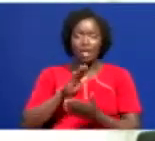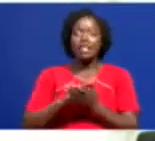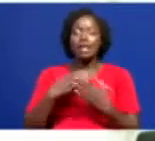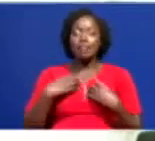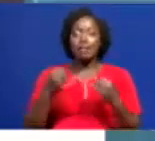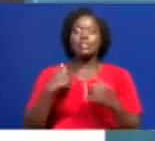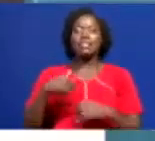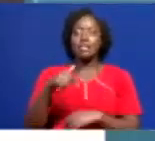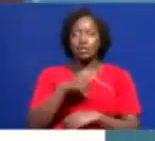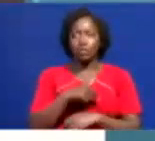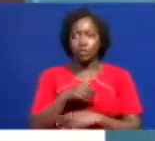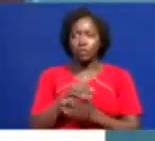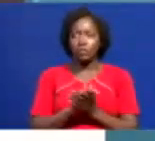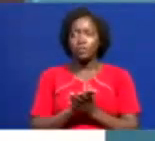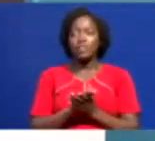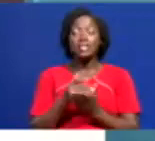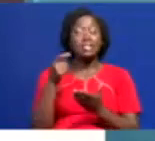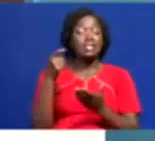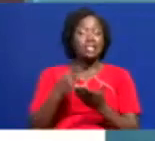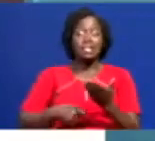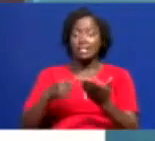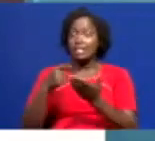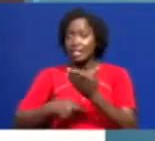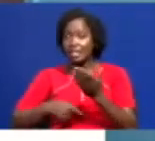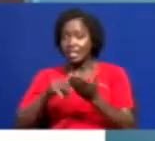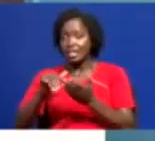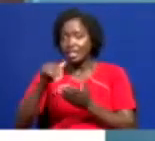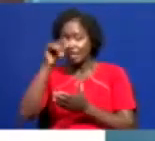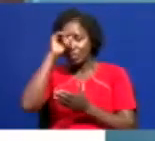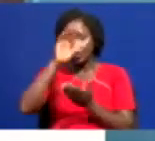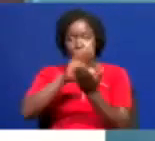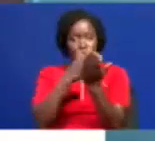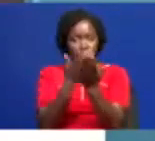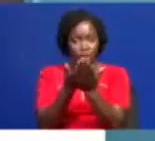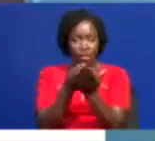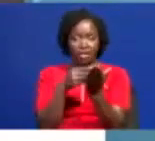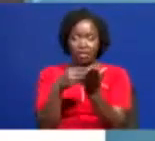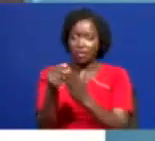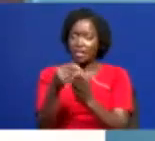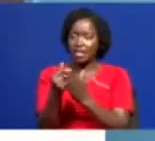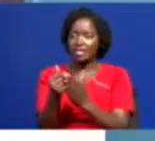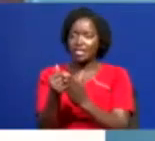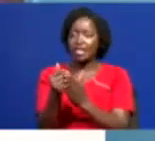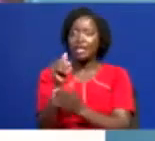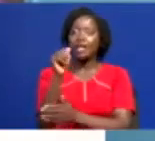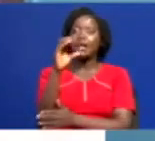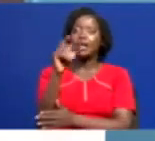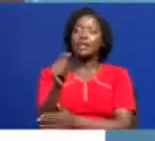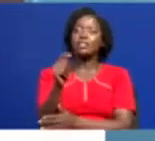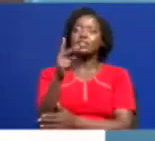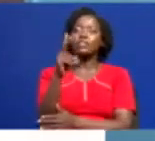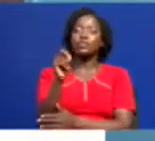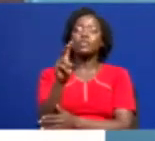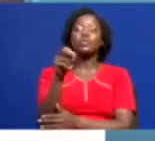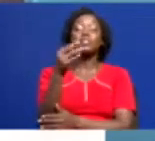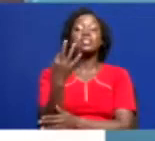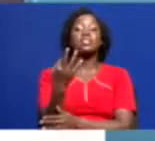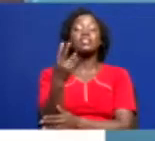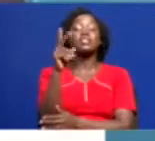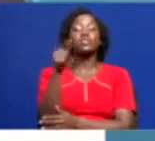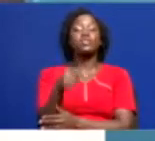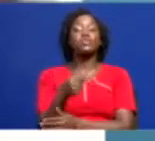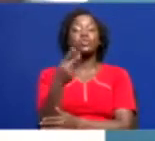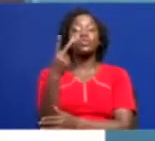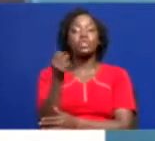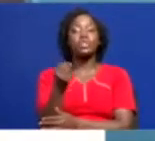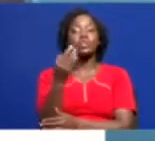yetu. Other types of taxes that the government has proposed in the Finance Act for